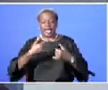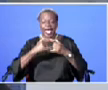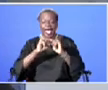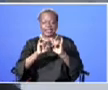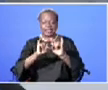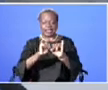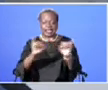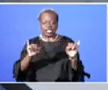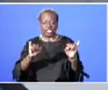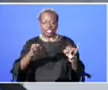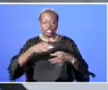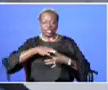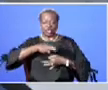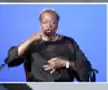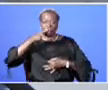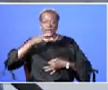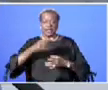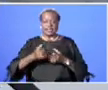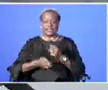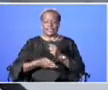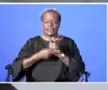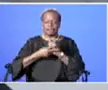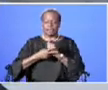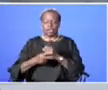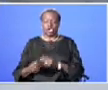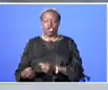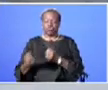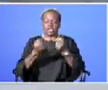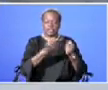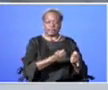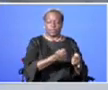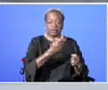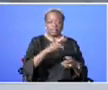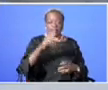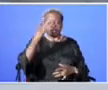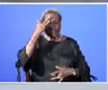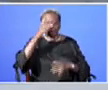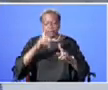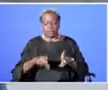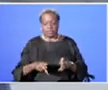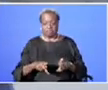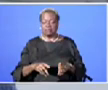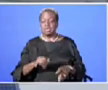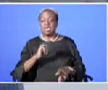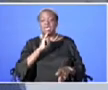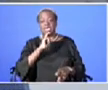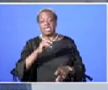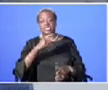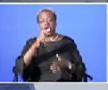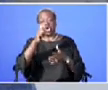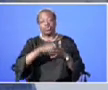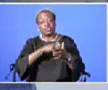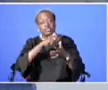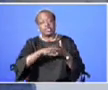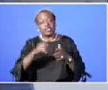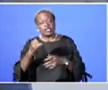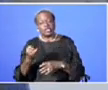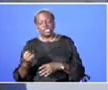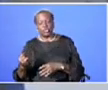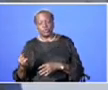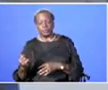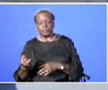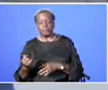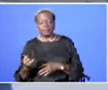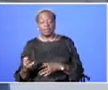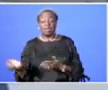in order to safely transport the patient was the critical issue. And again, I think